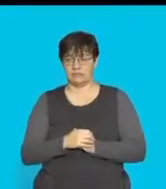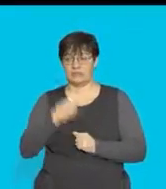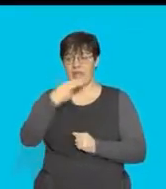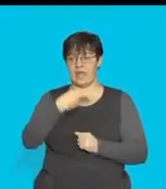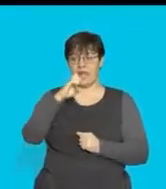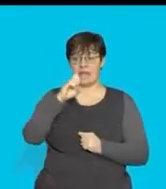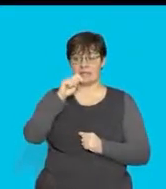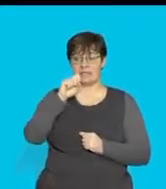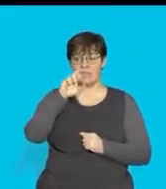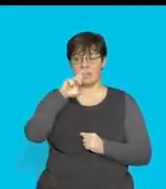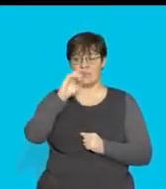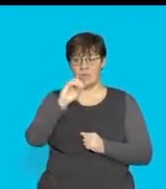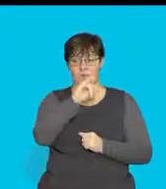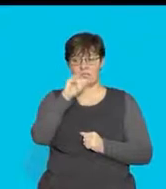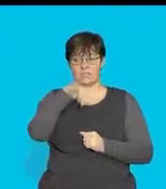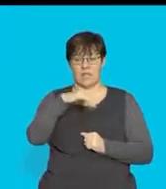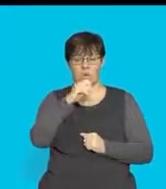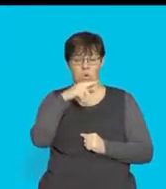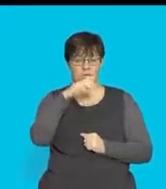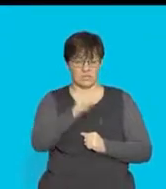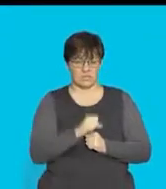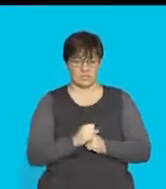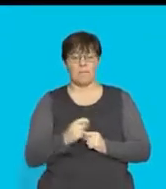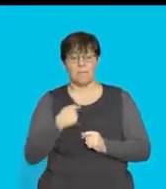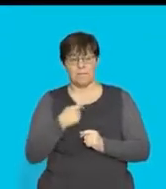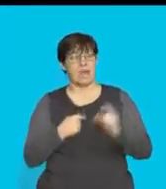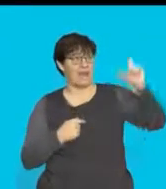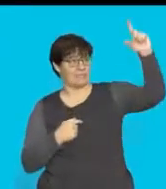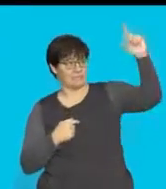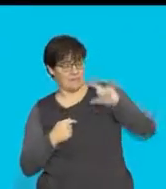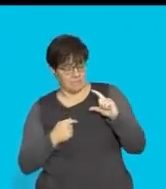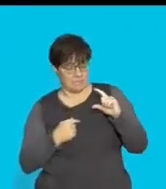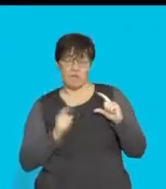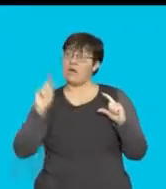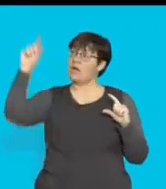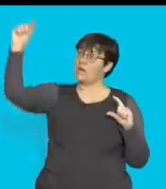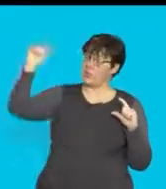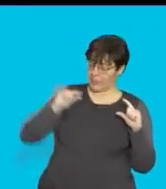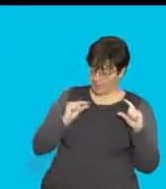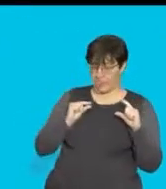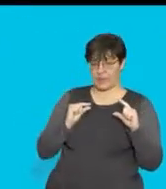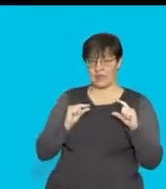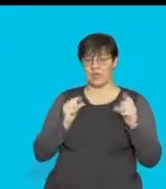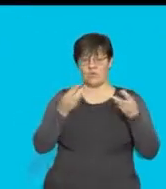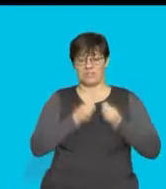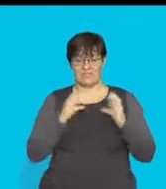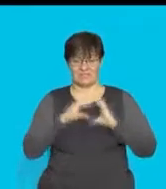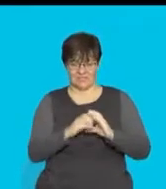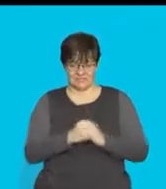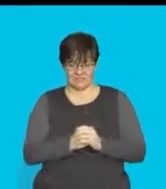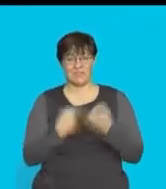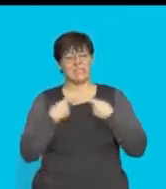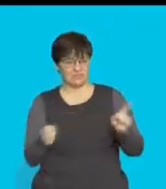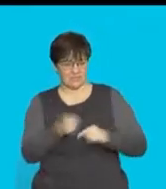term heterozygous refers to an individual having different. The word hetero refers to different.